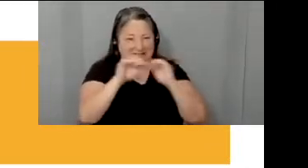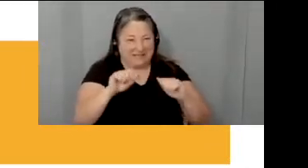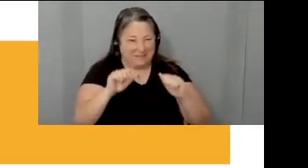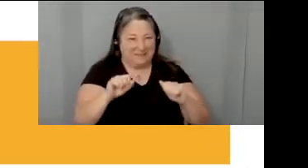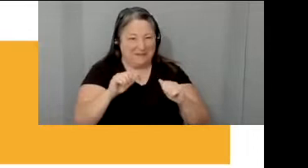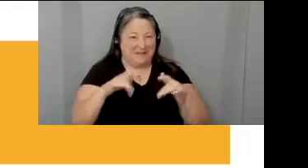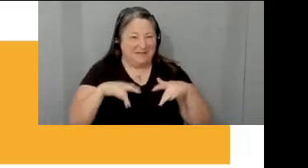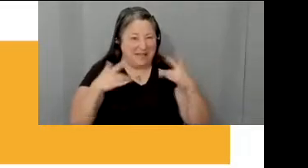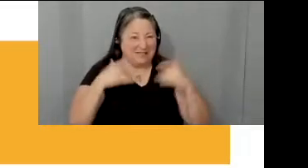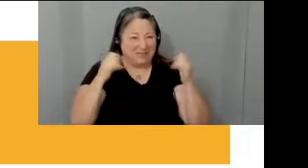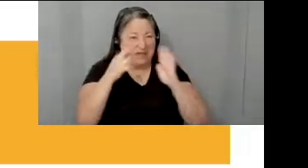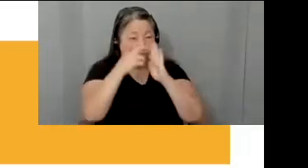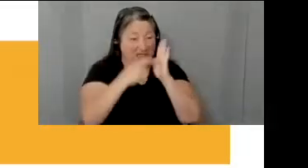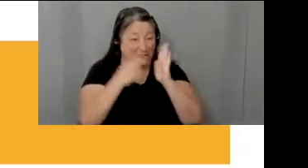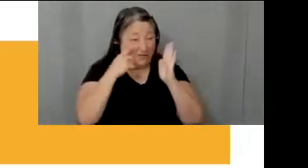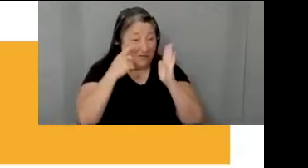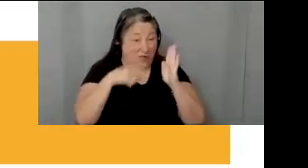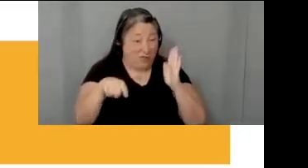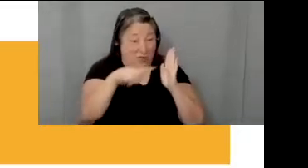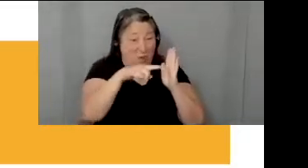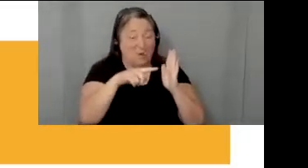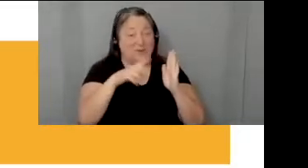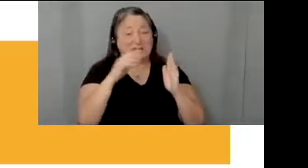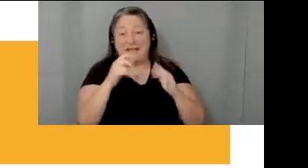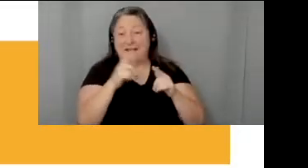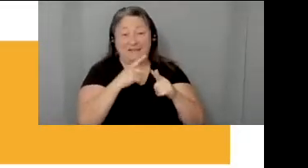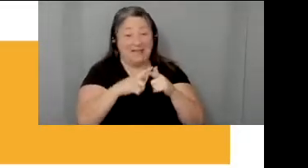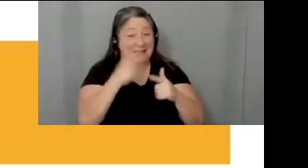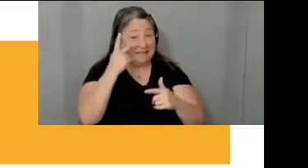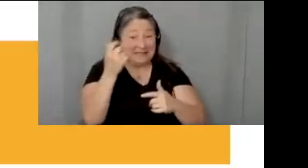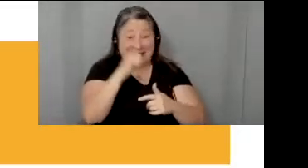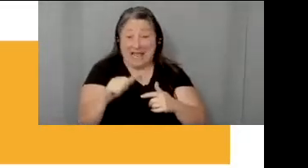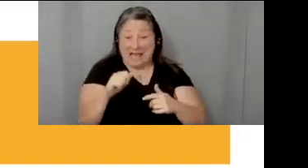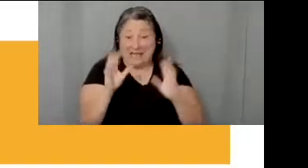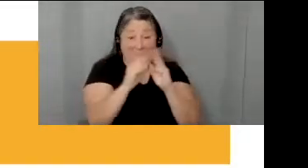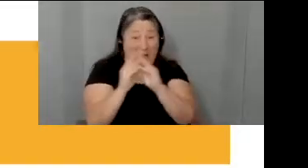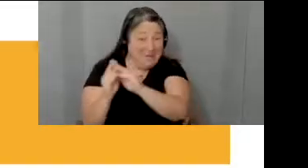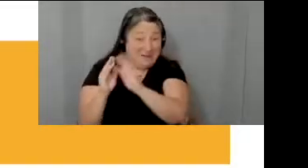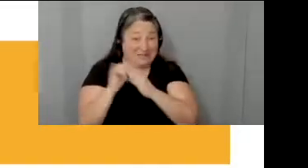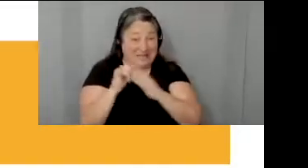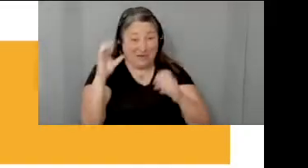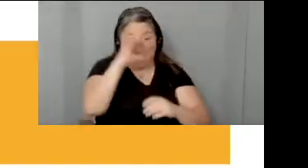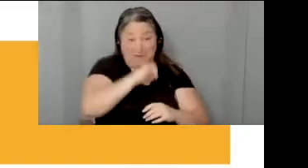register for those and look at any webinars that you have missed at